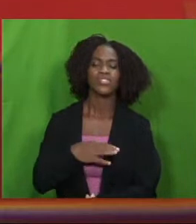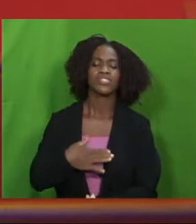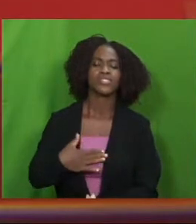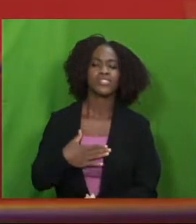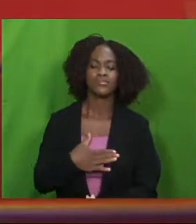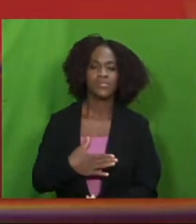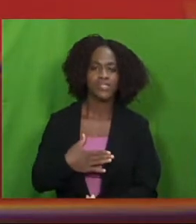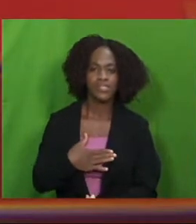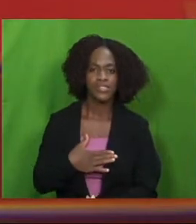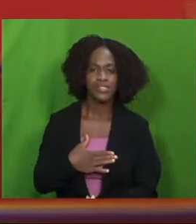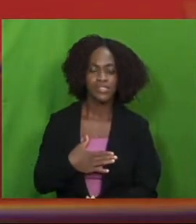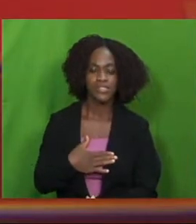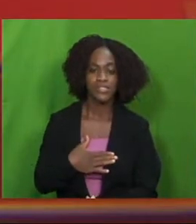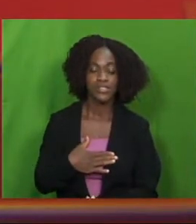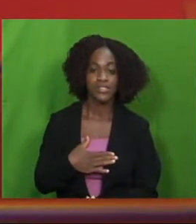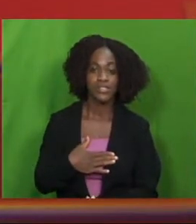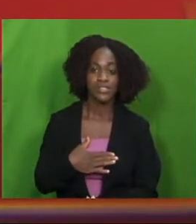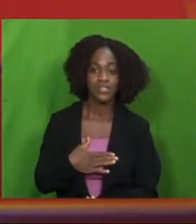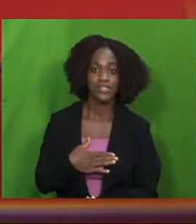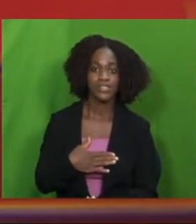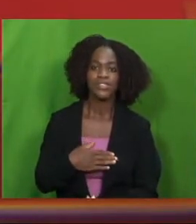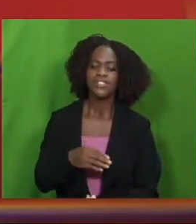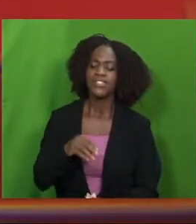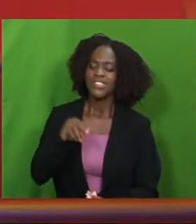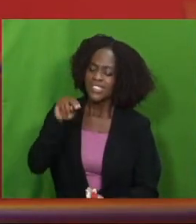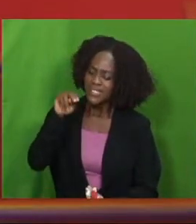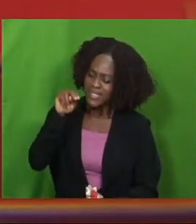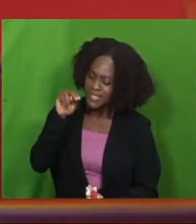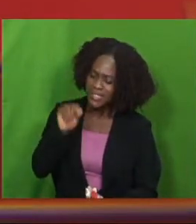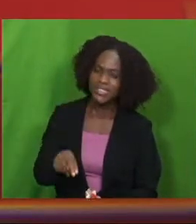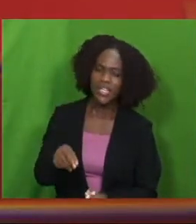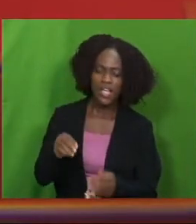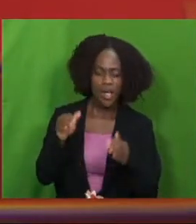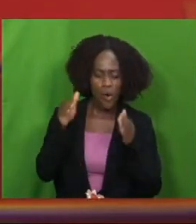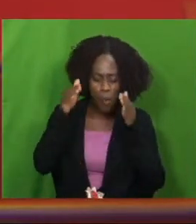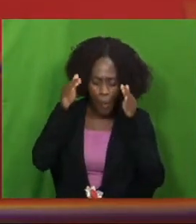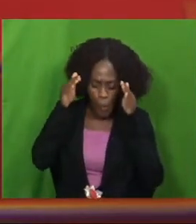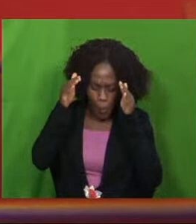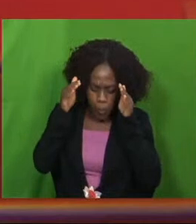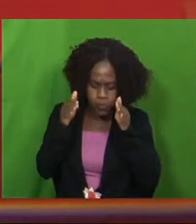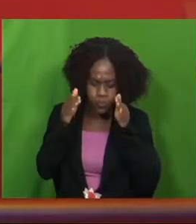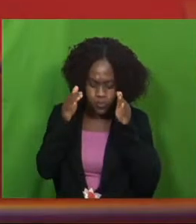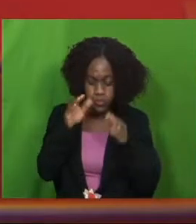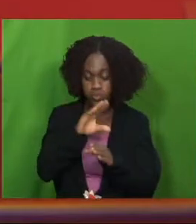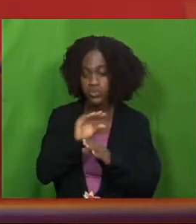need your kind attention and support.